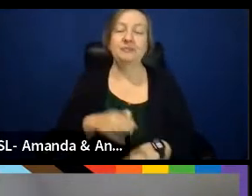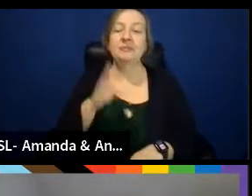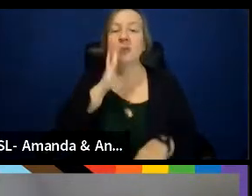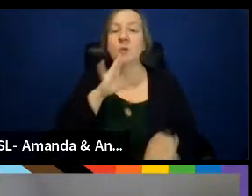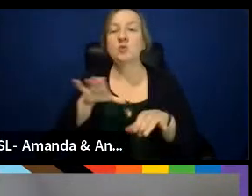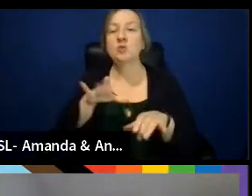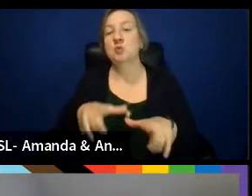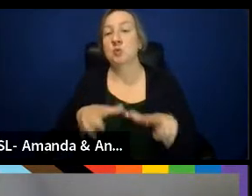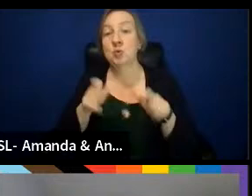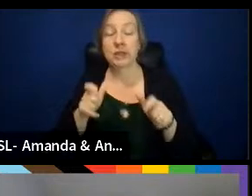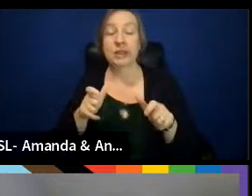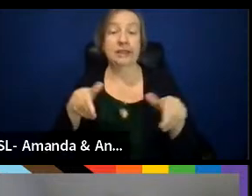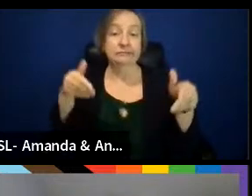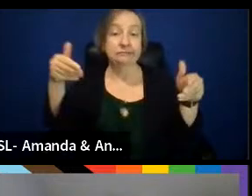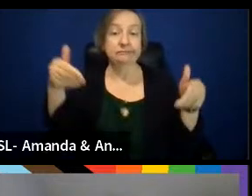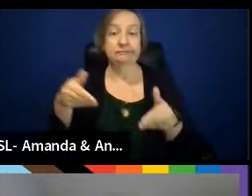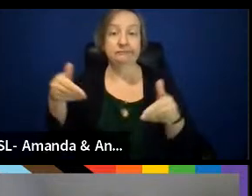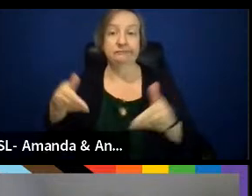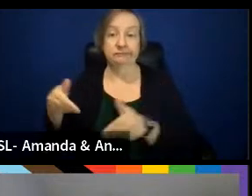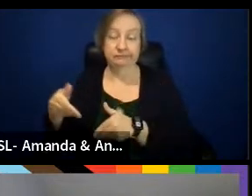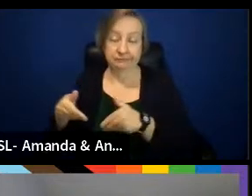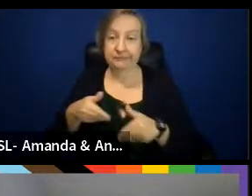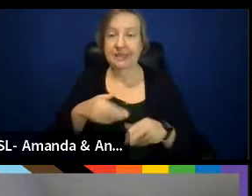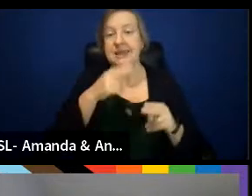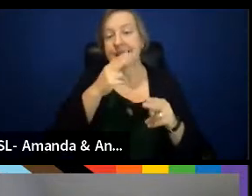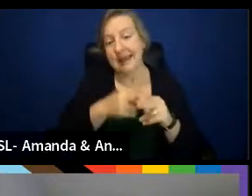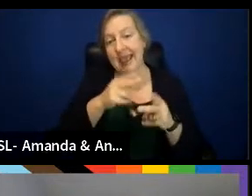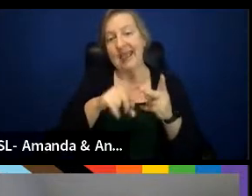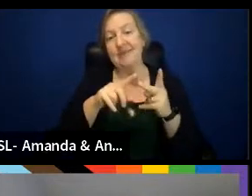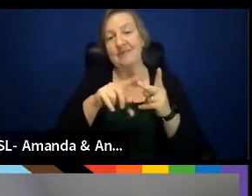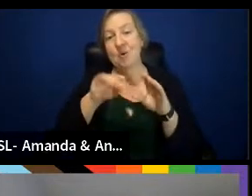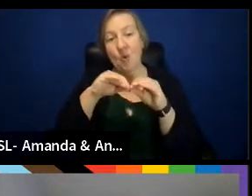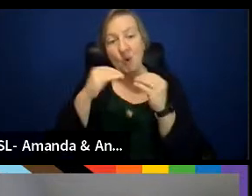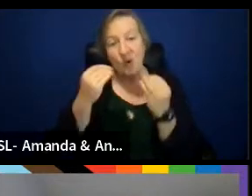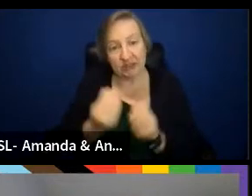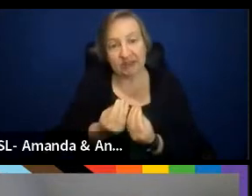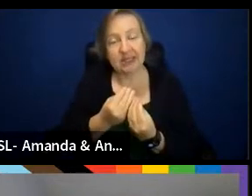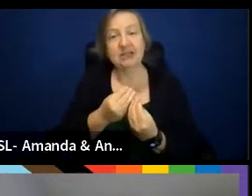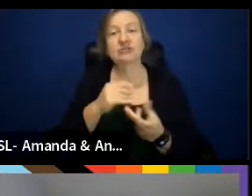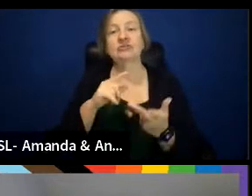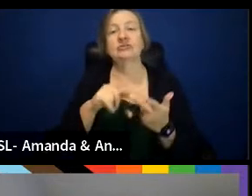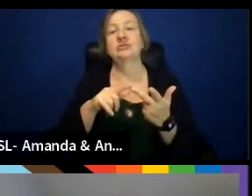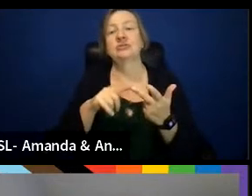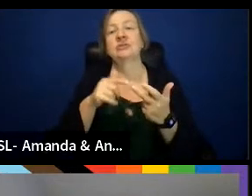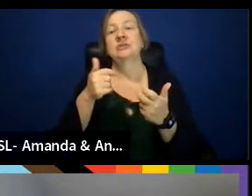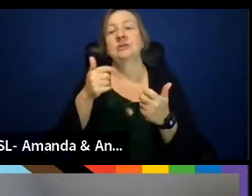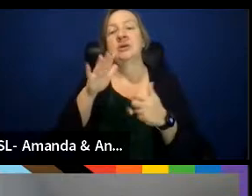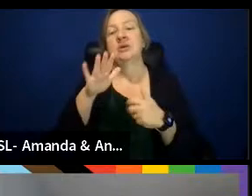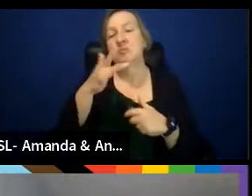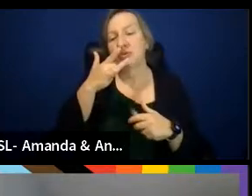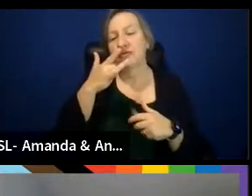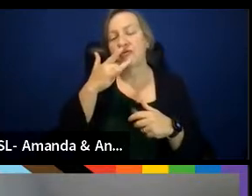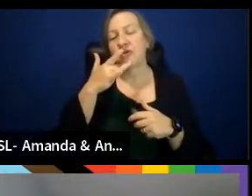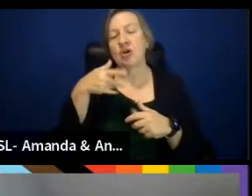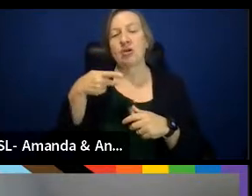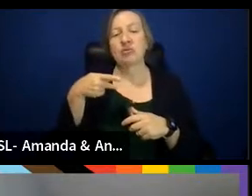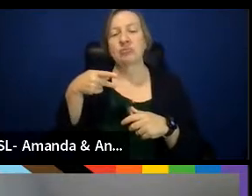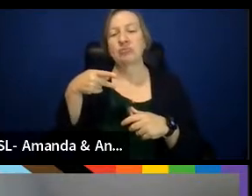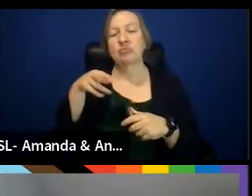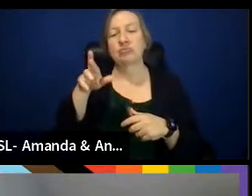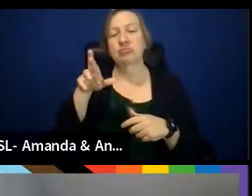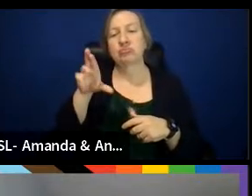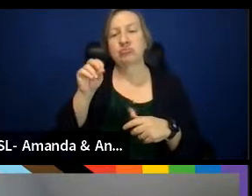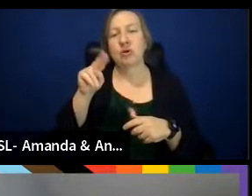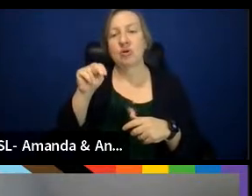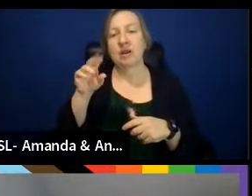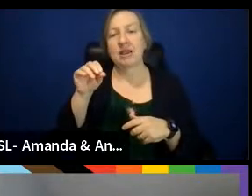quick introductions, just name, organizational affiliation, and preferred pronouns. So if folks want to raise